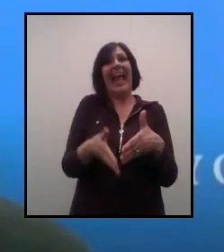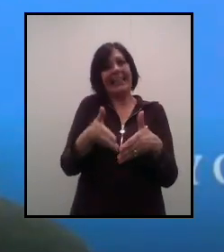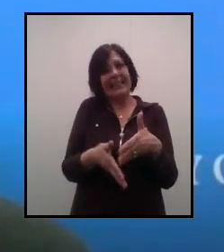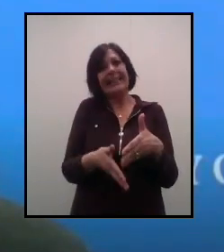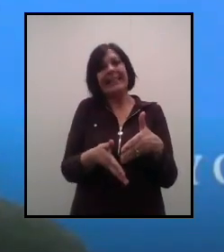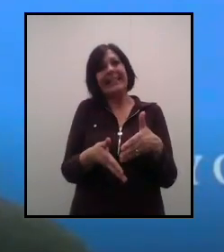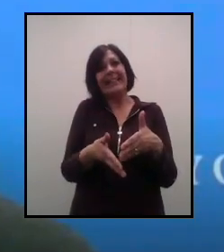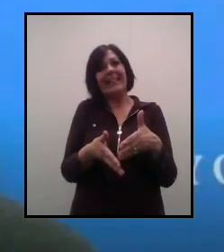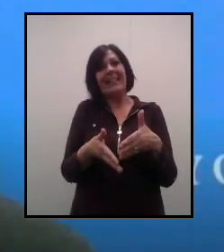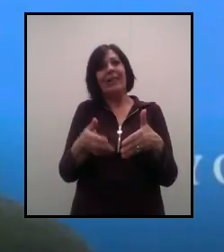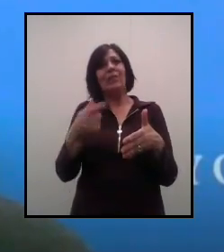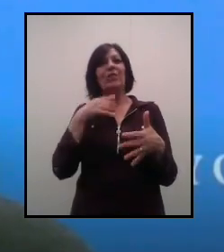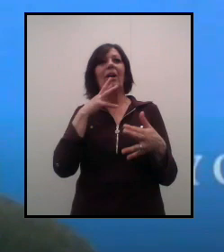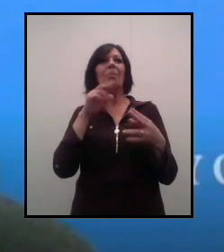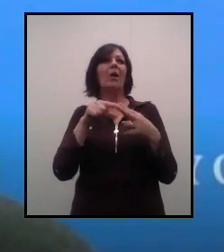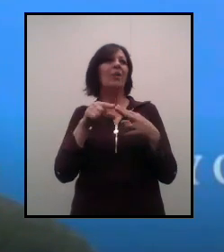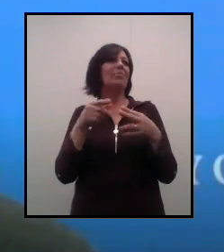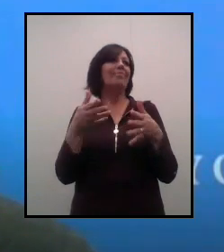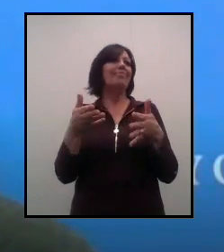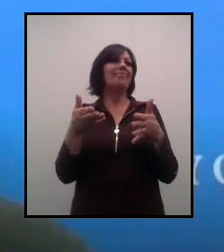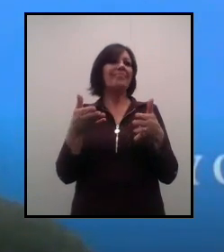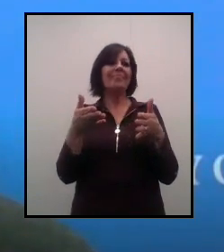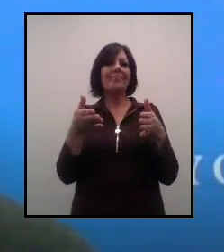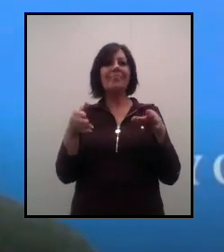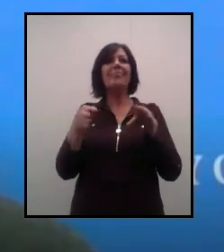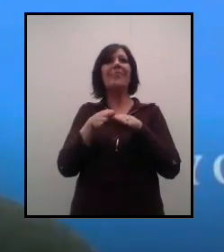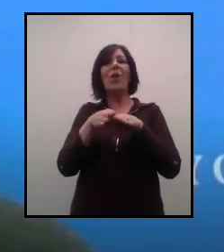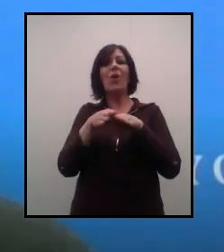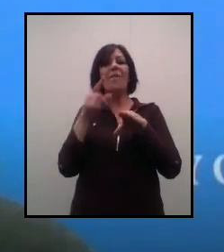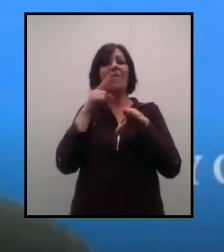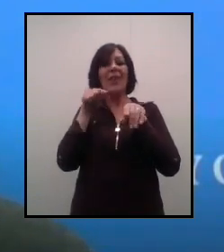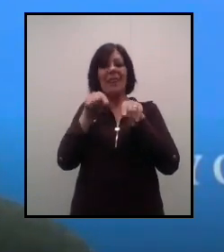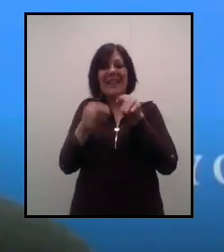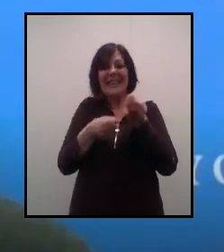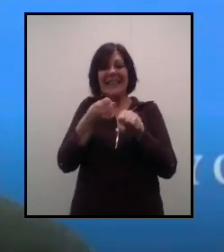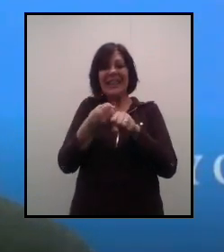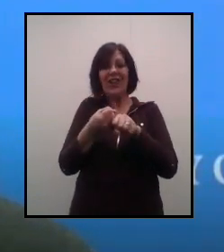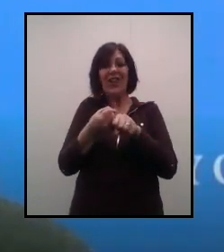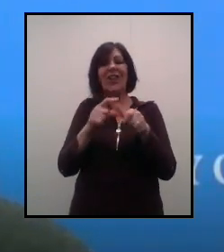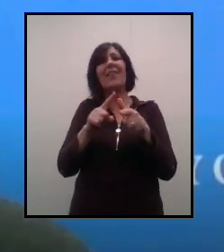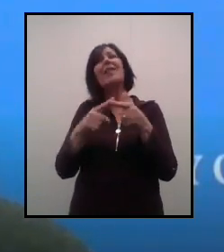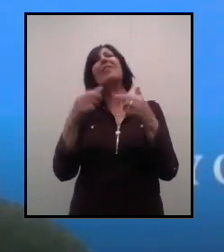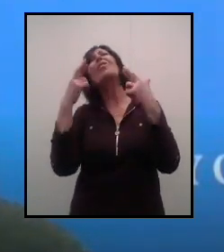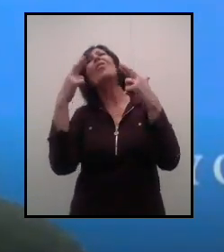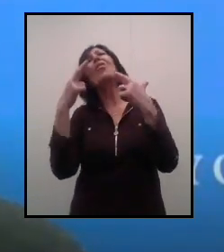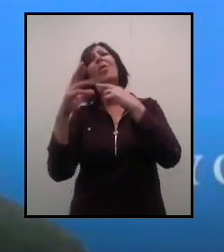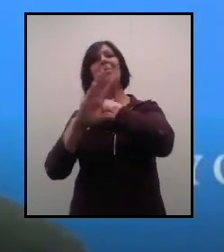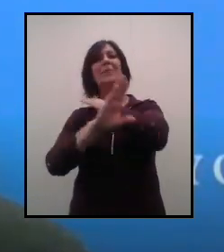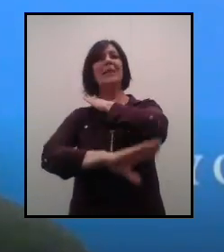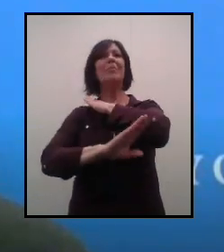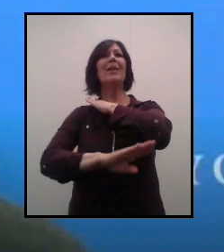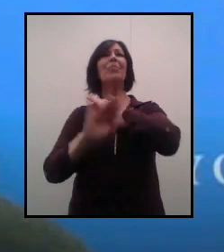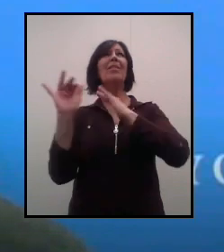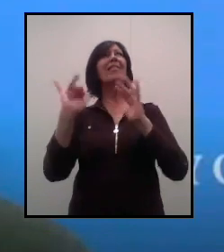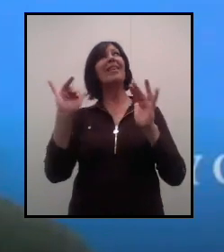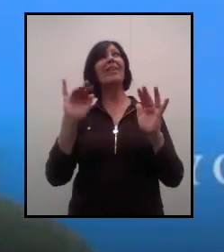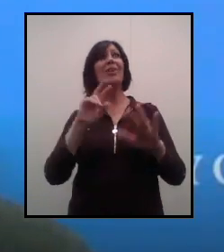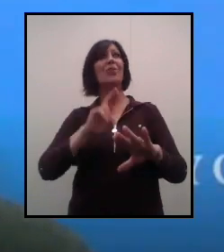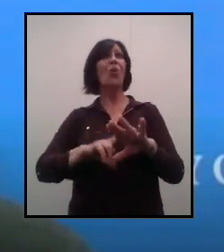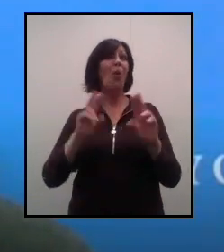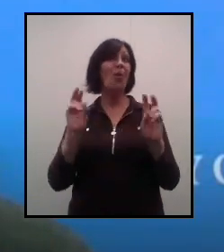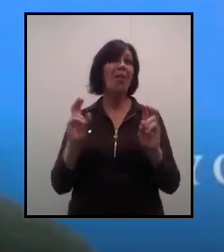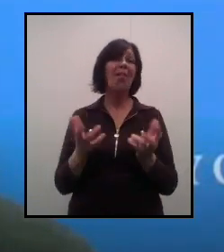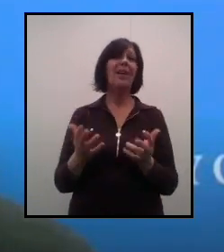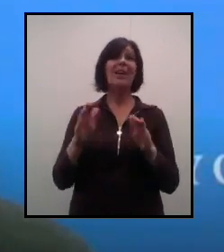talking about that this closure is through the remainder of this calendar year, but when they pick it back up in September, we're like we normally would,